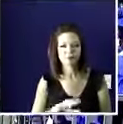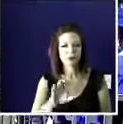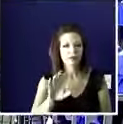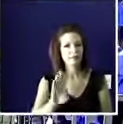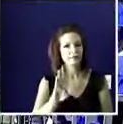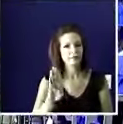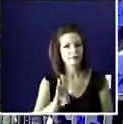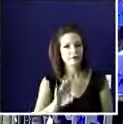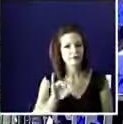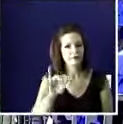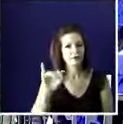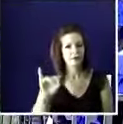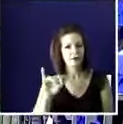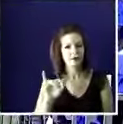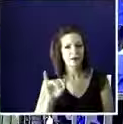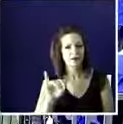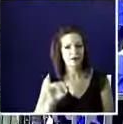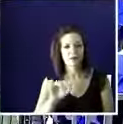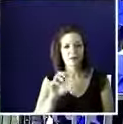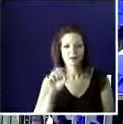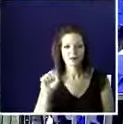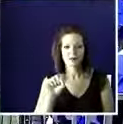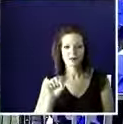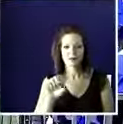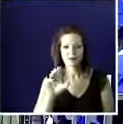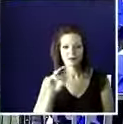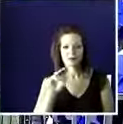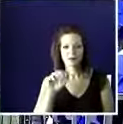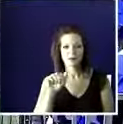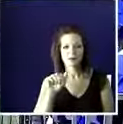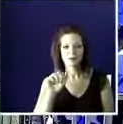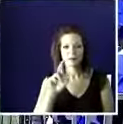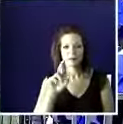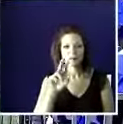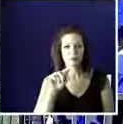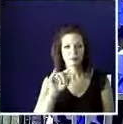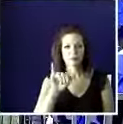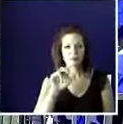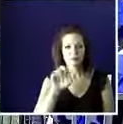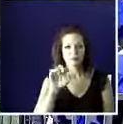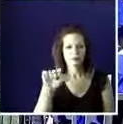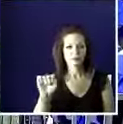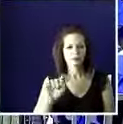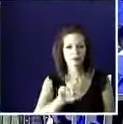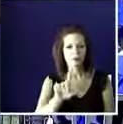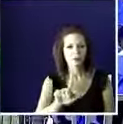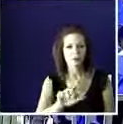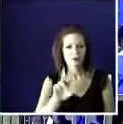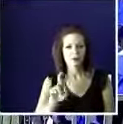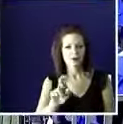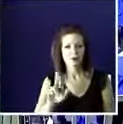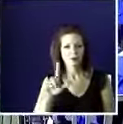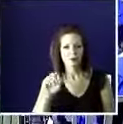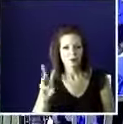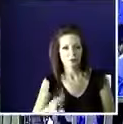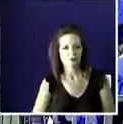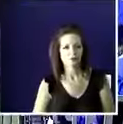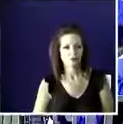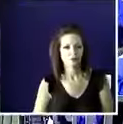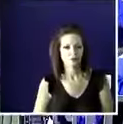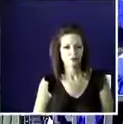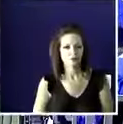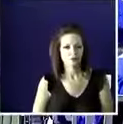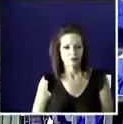Beyonce Ayana Silva Martinez. Lauren Rachel Wells.